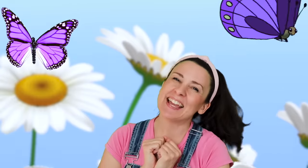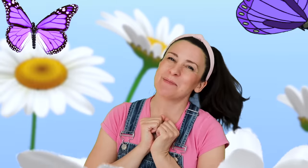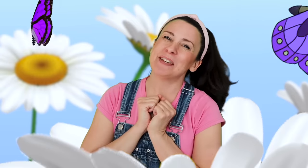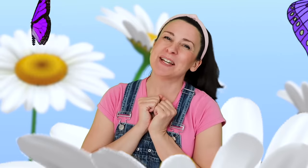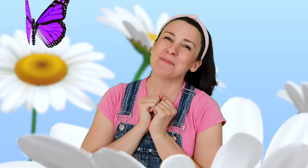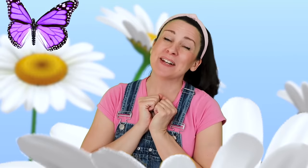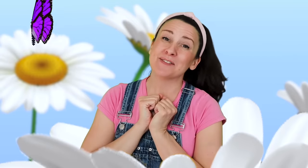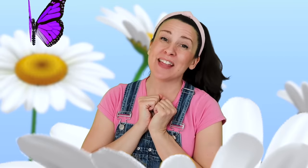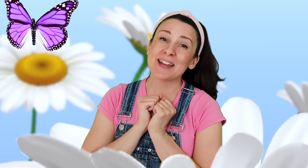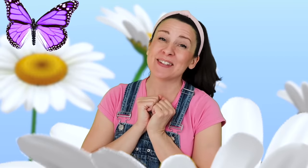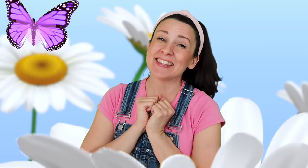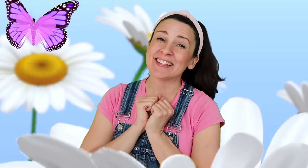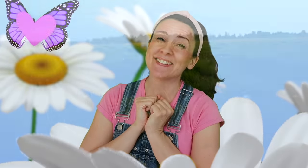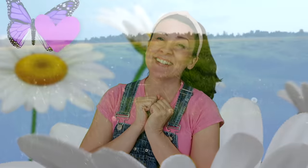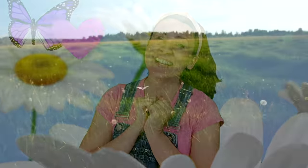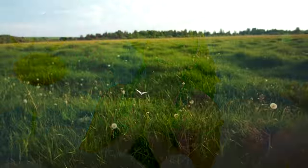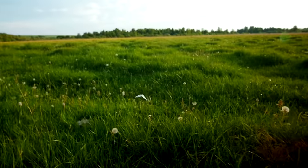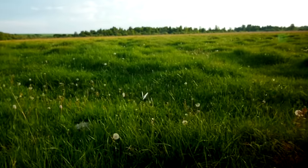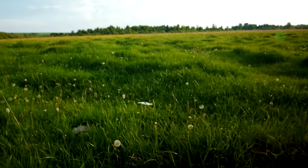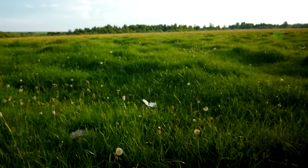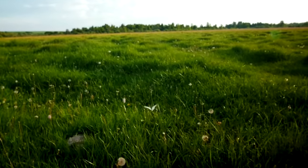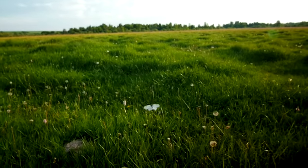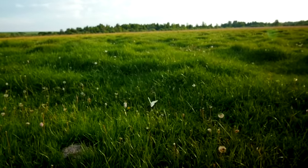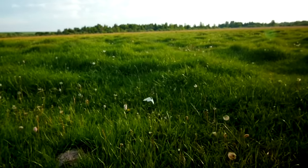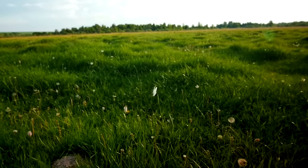I like being a butterfly with you.